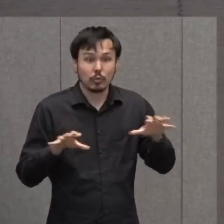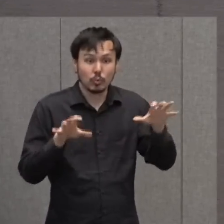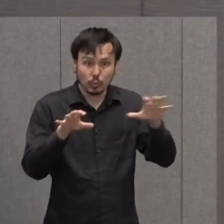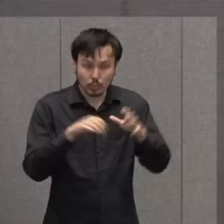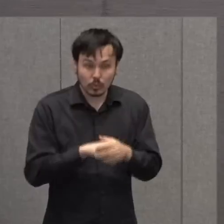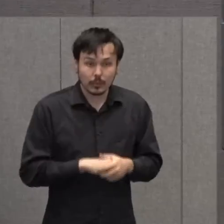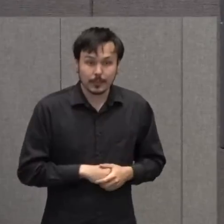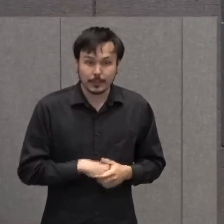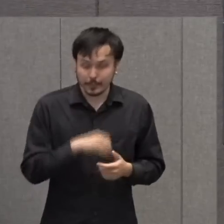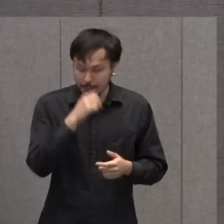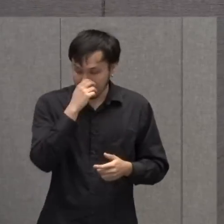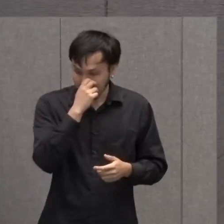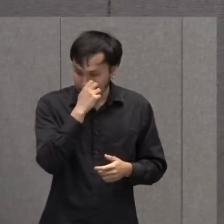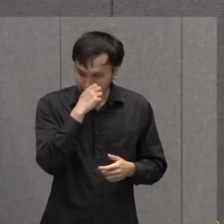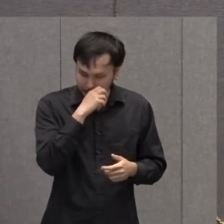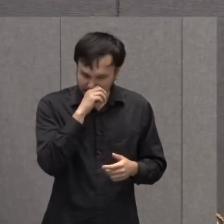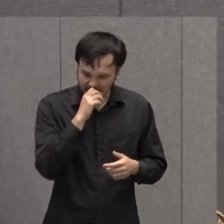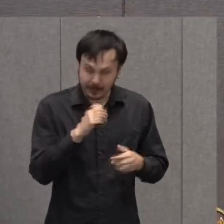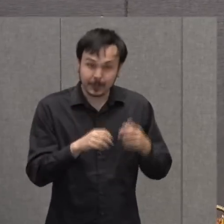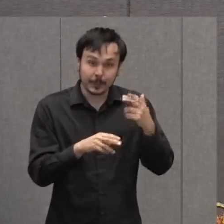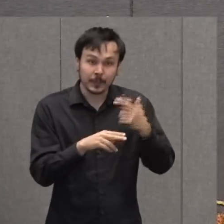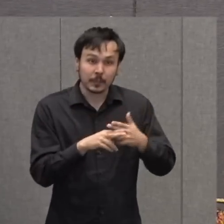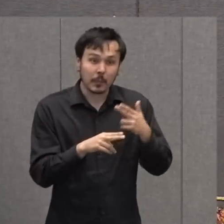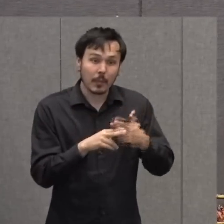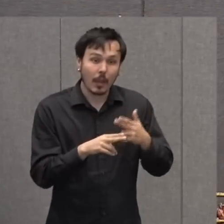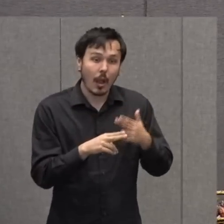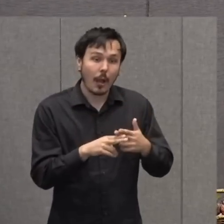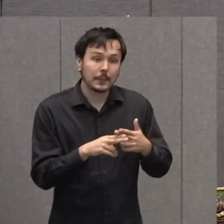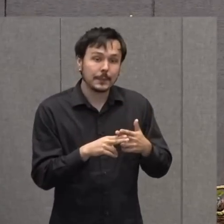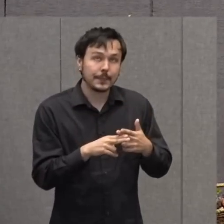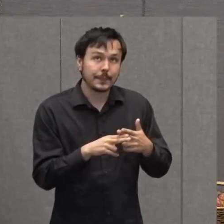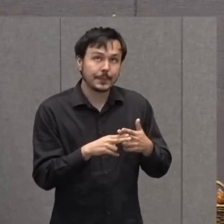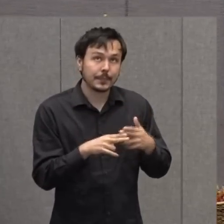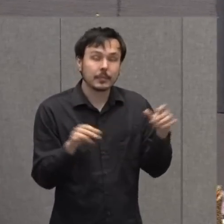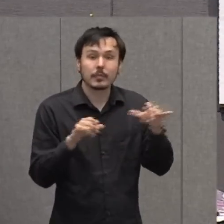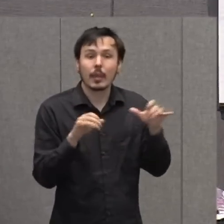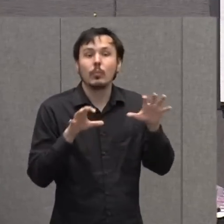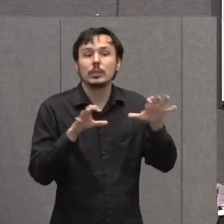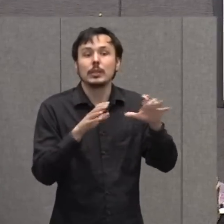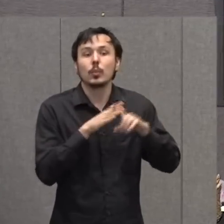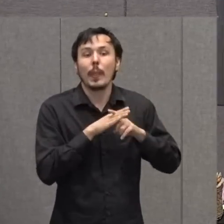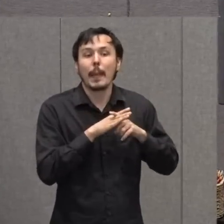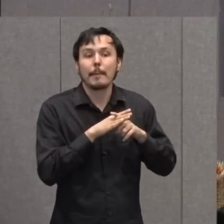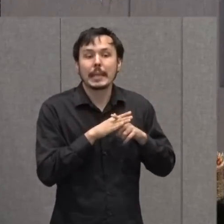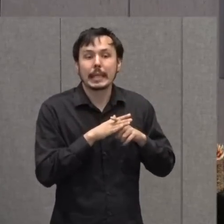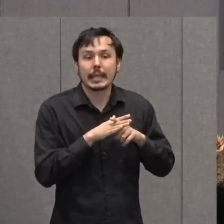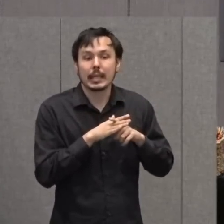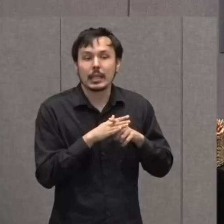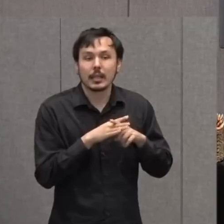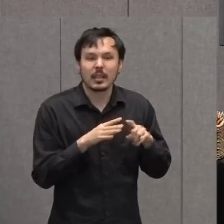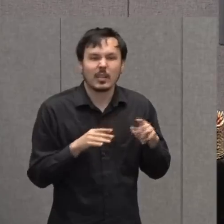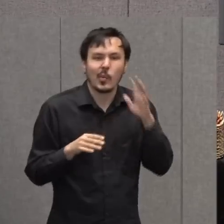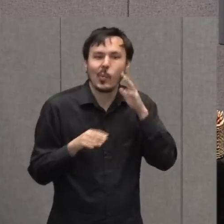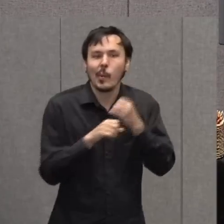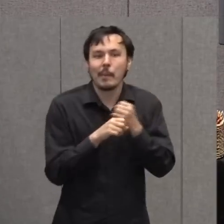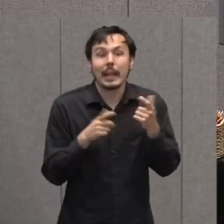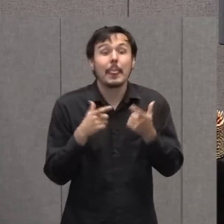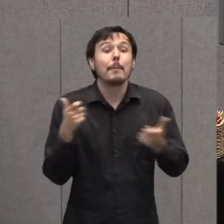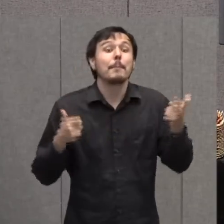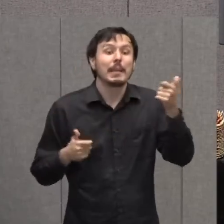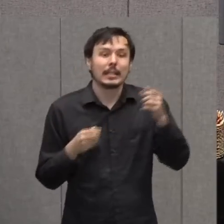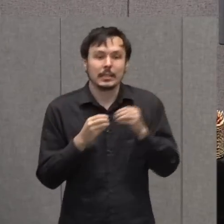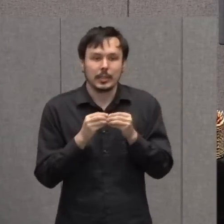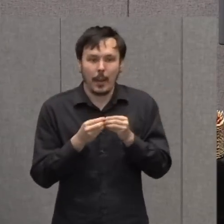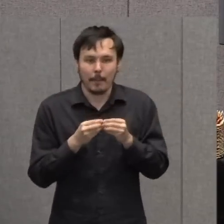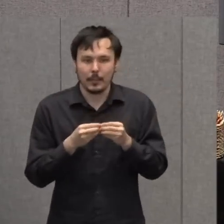half. Okay. The first game is kind of like what we did in the beginning. We're going to make the biggest number. Biggest number